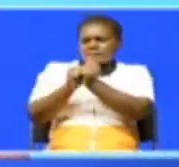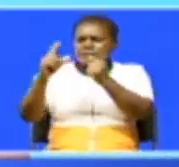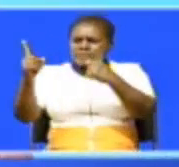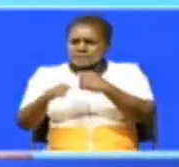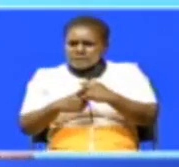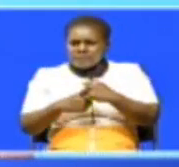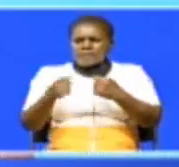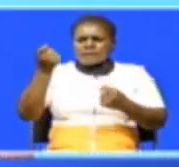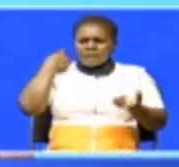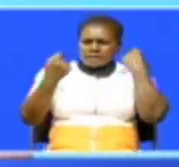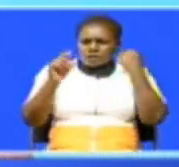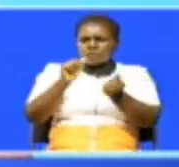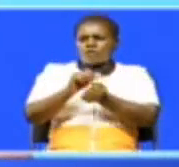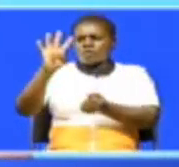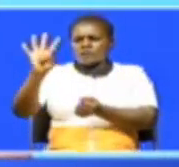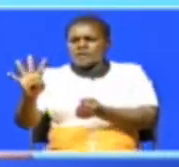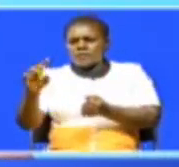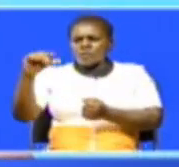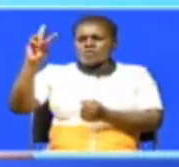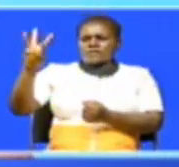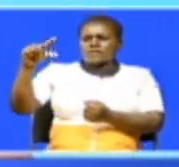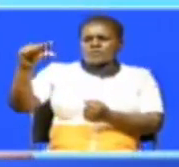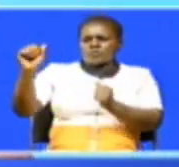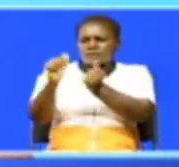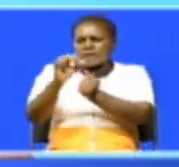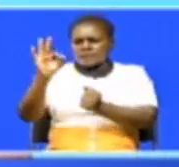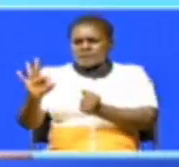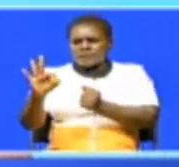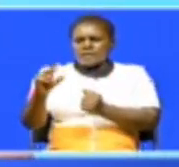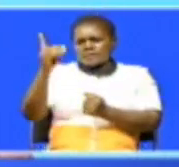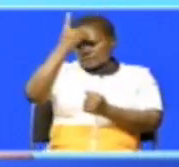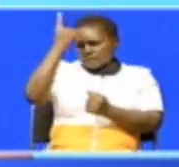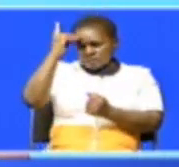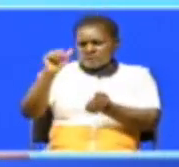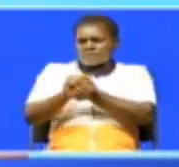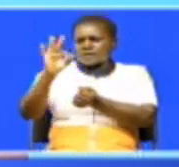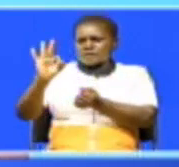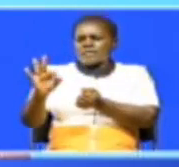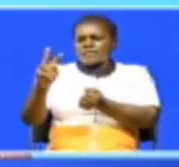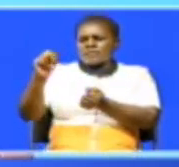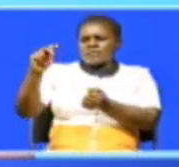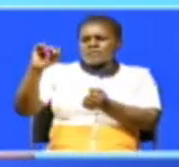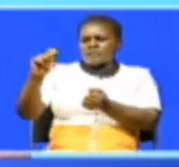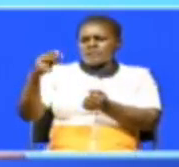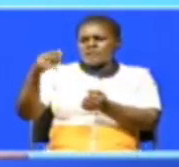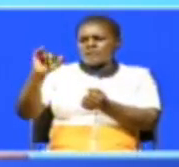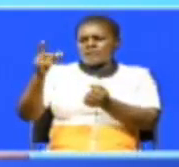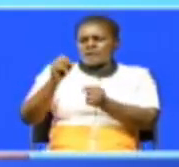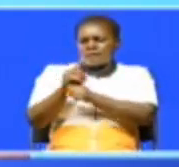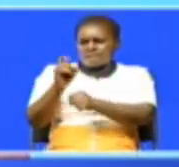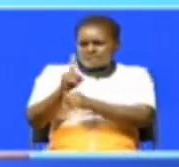16, Kericho 14, Uasin Gishu 13, Nyandarua 13, Tharaka Nithi 11,